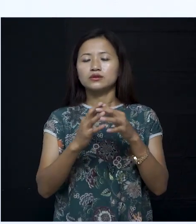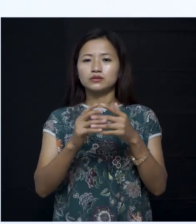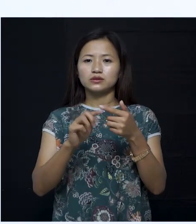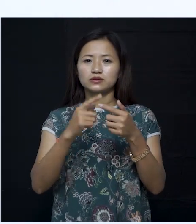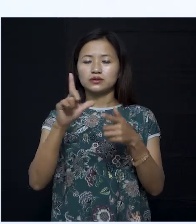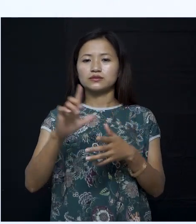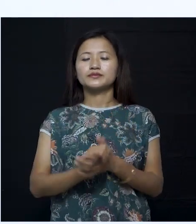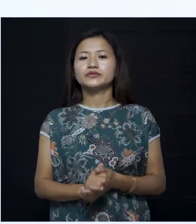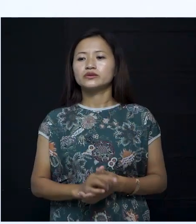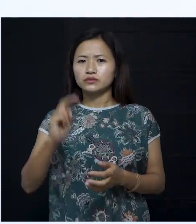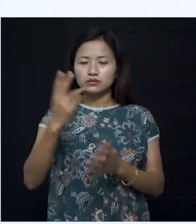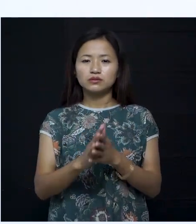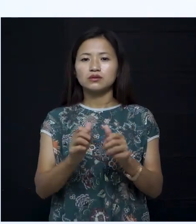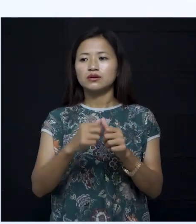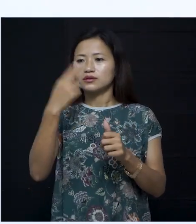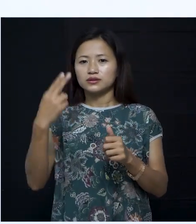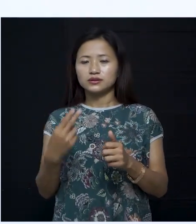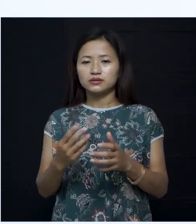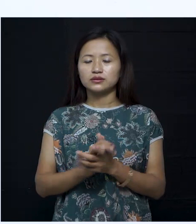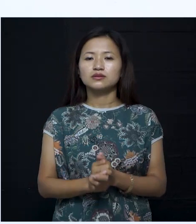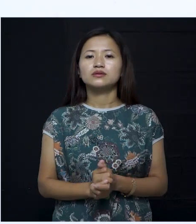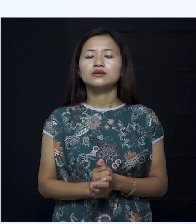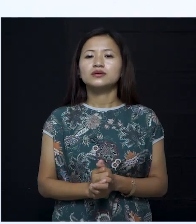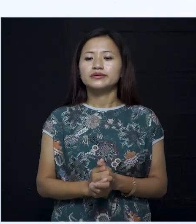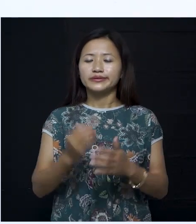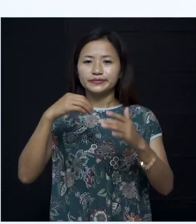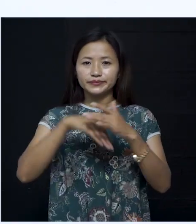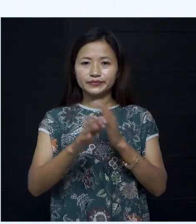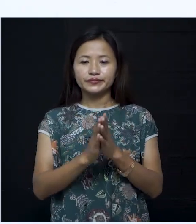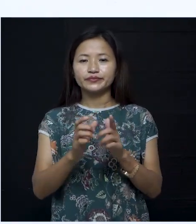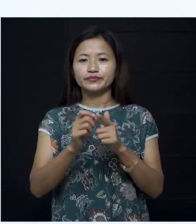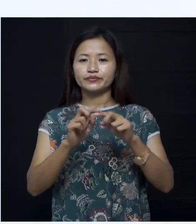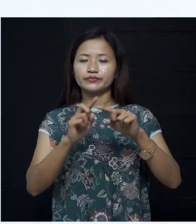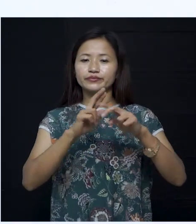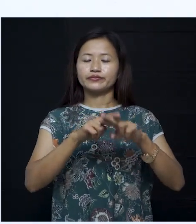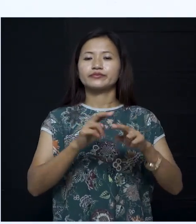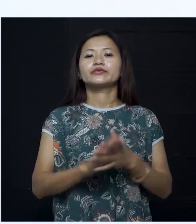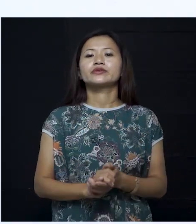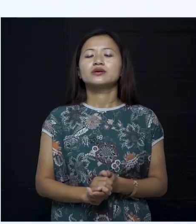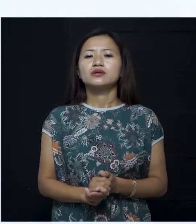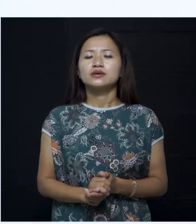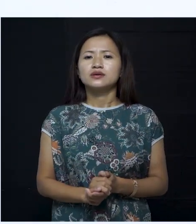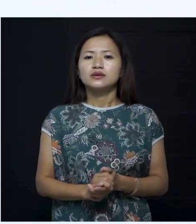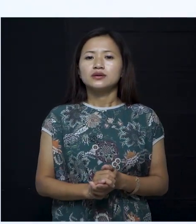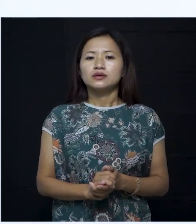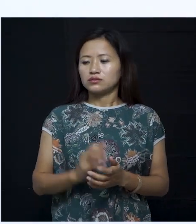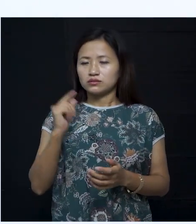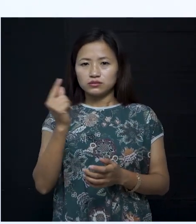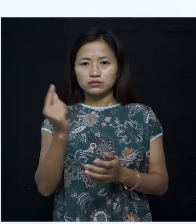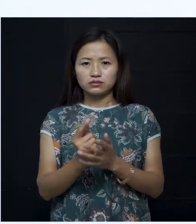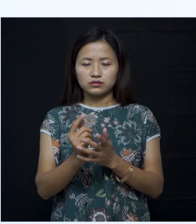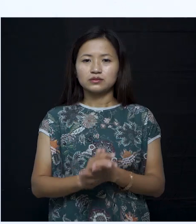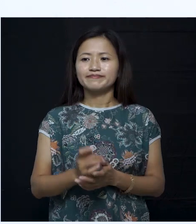and these 2 articles are called as indefinite article. THE is called definite because you don't use